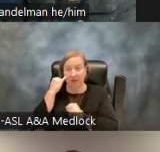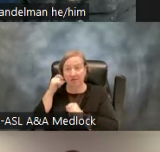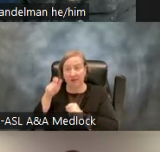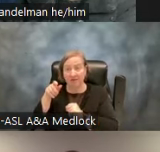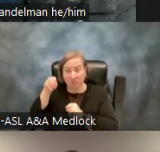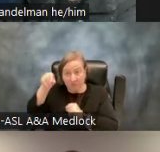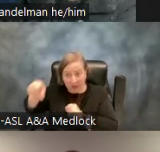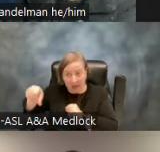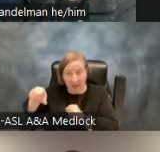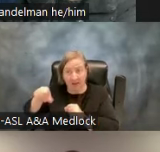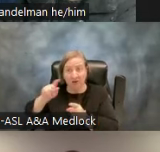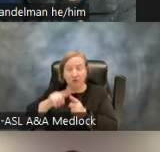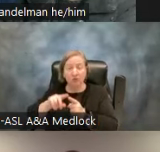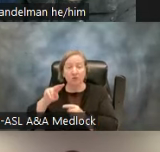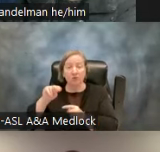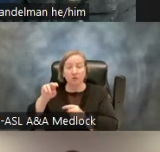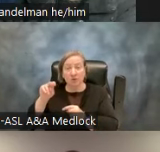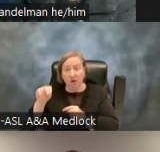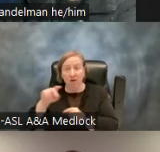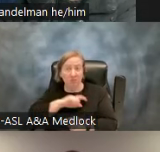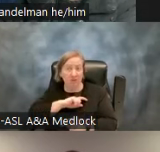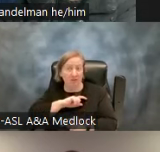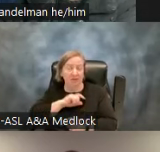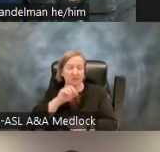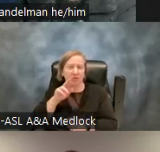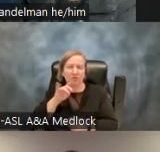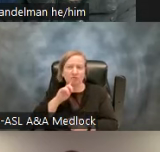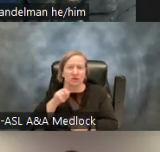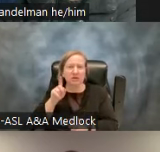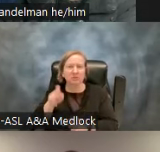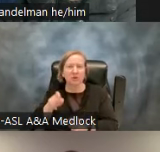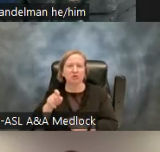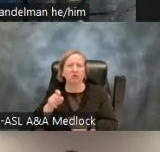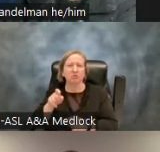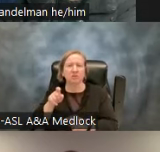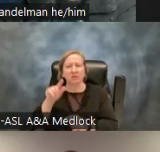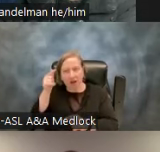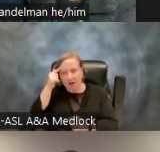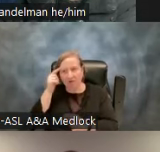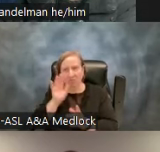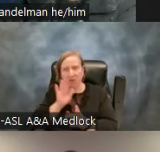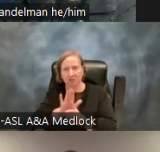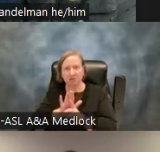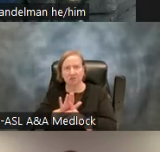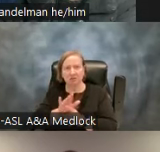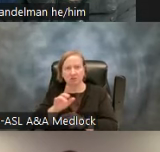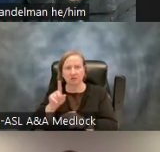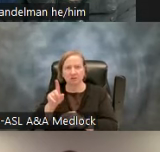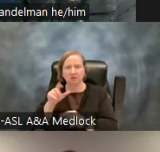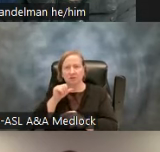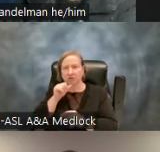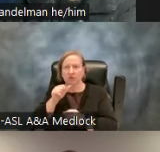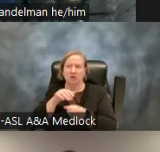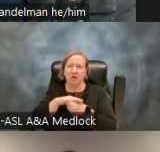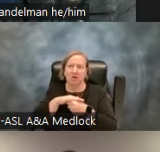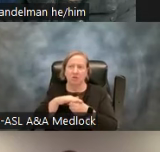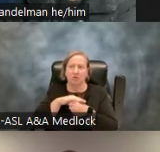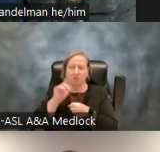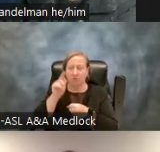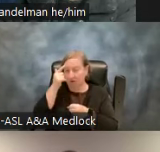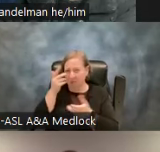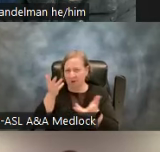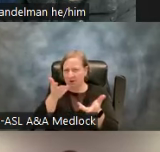to non-police, or is this really supposed to be governmental, just non-local governmental?